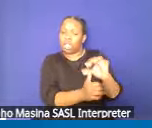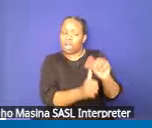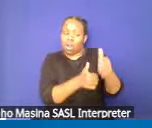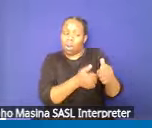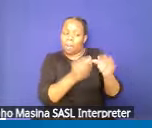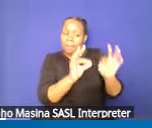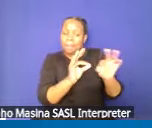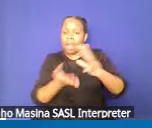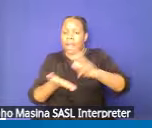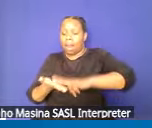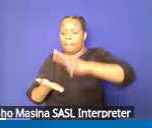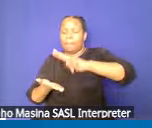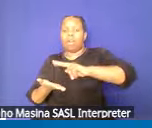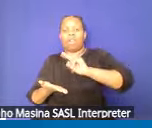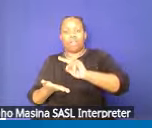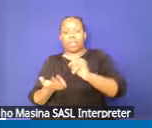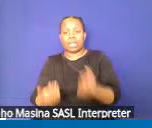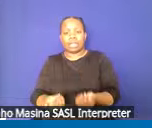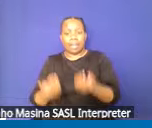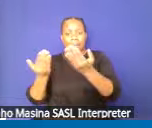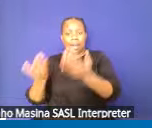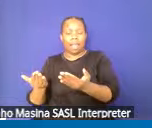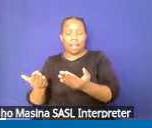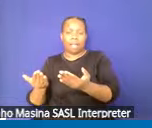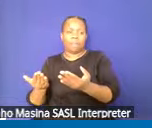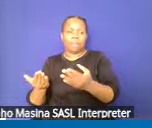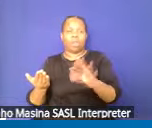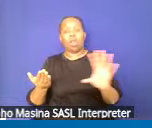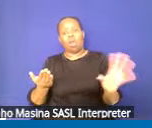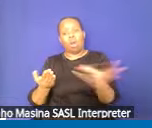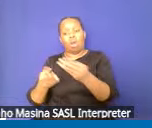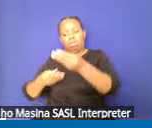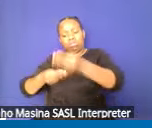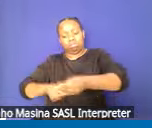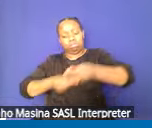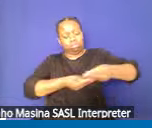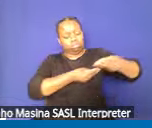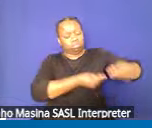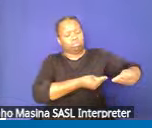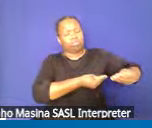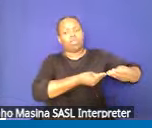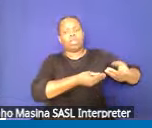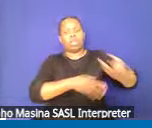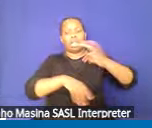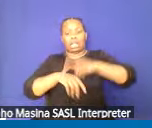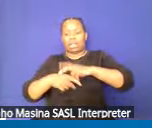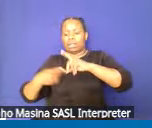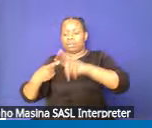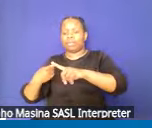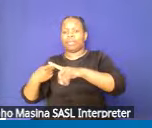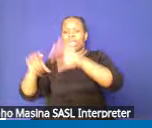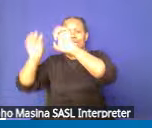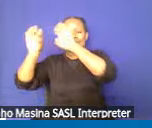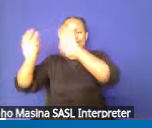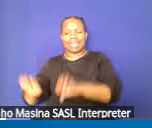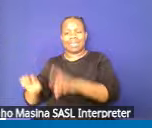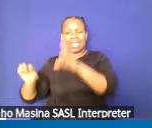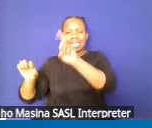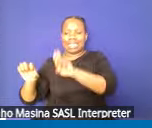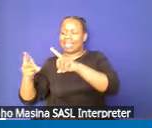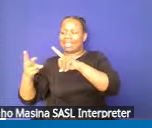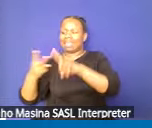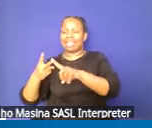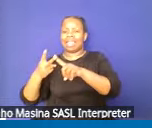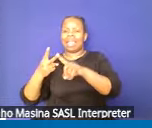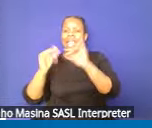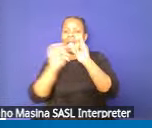supplier. Also the documentations that are required, such as your tax clearance certificate, company